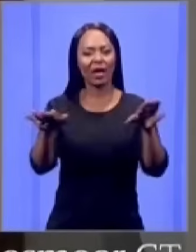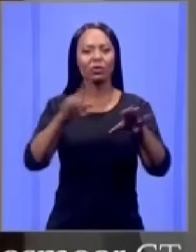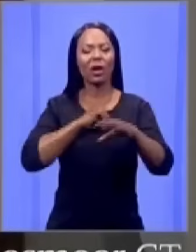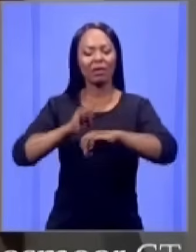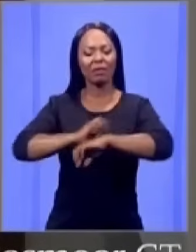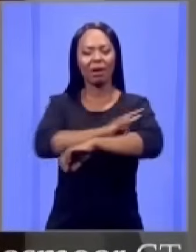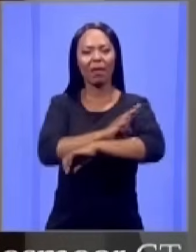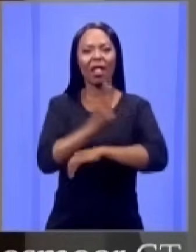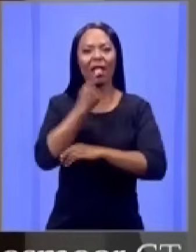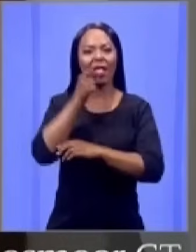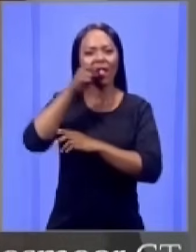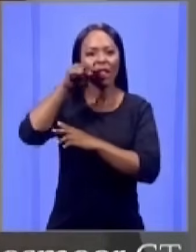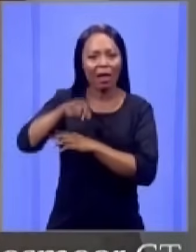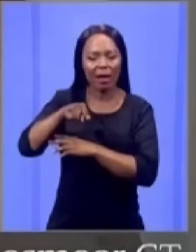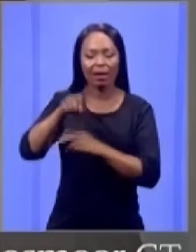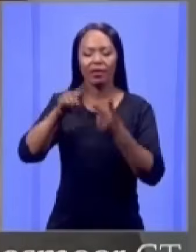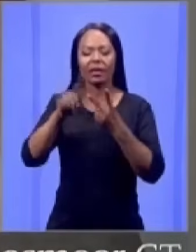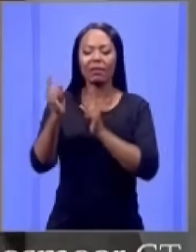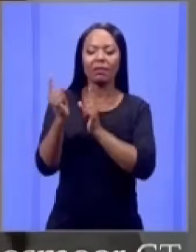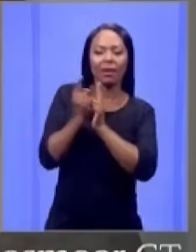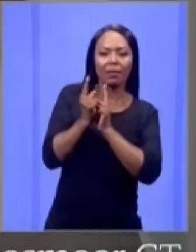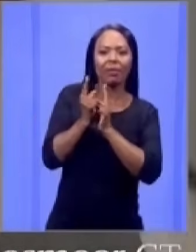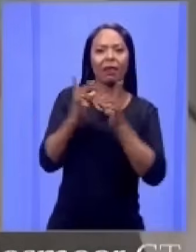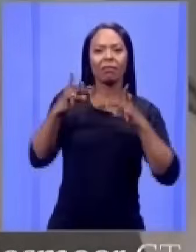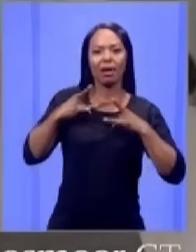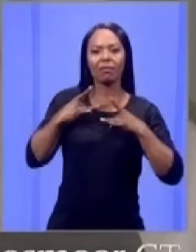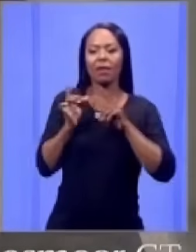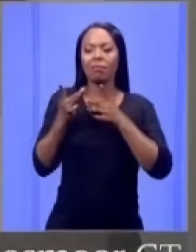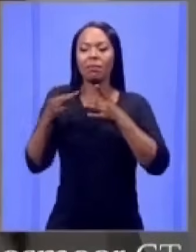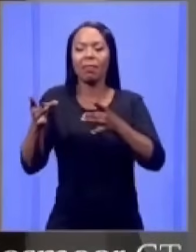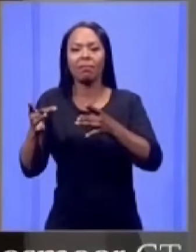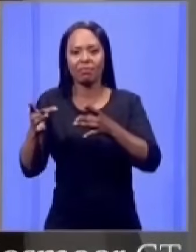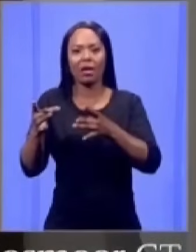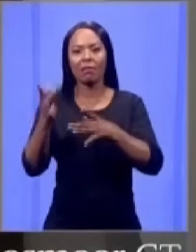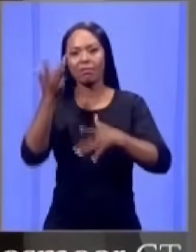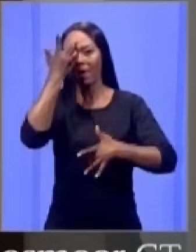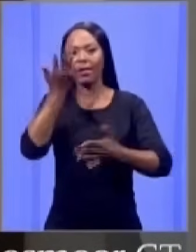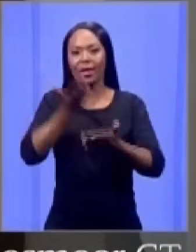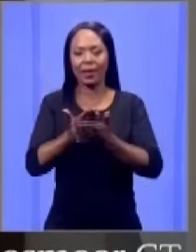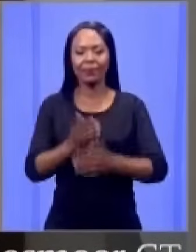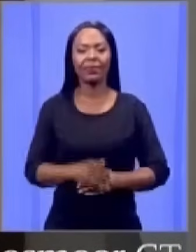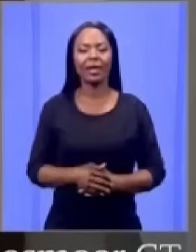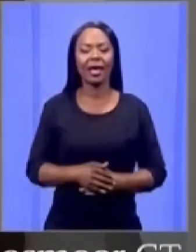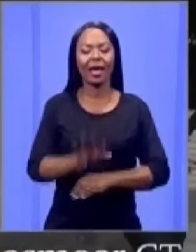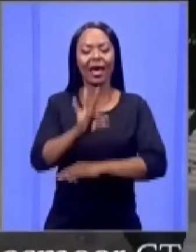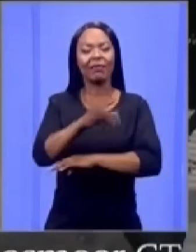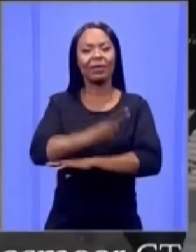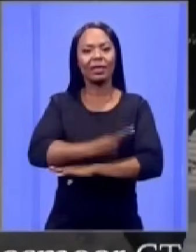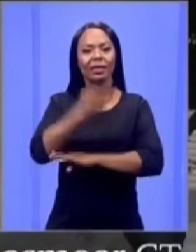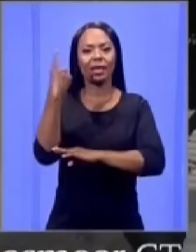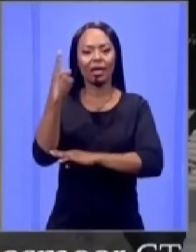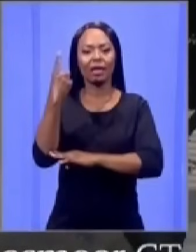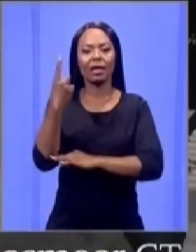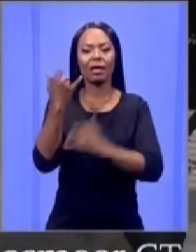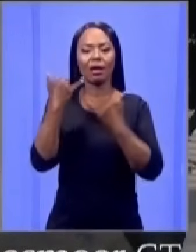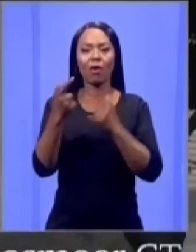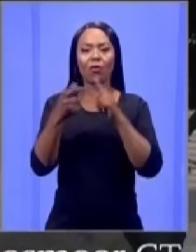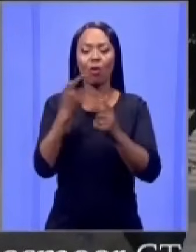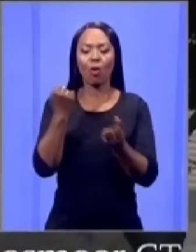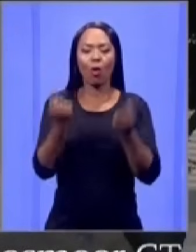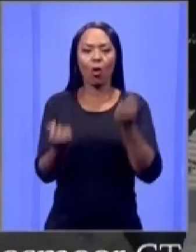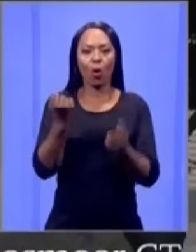ka mathe le ho atamela motho ya nang le tshwaetso. Each and every day when our remandees come back from